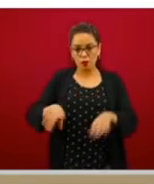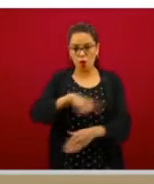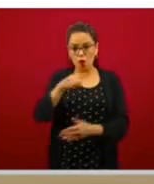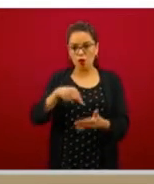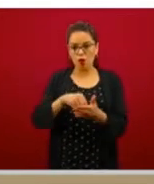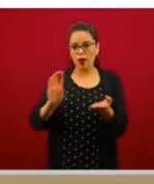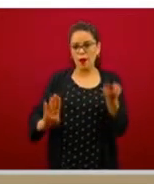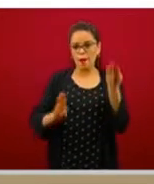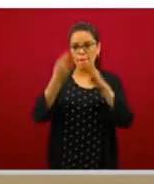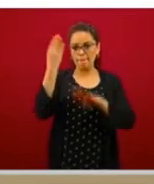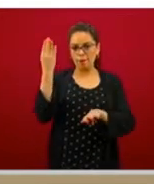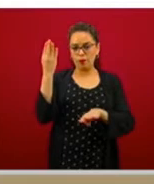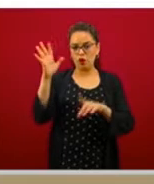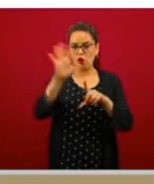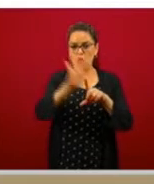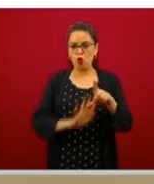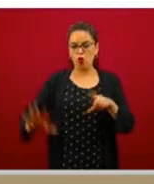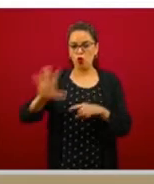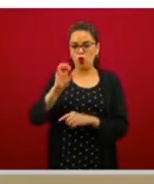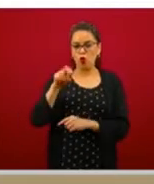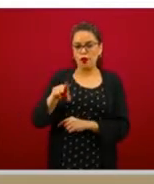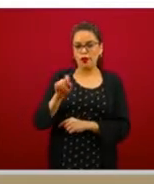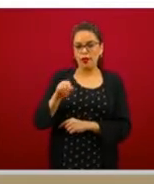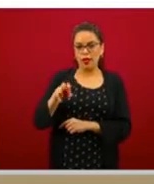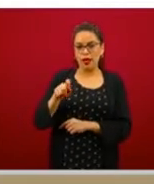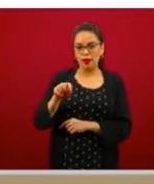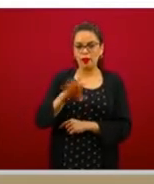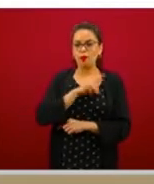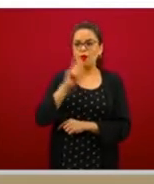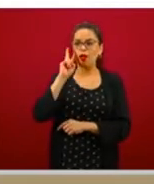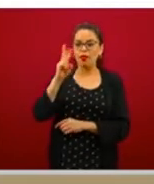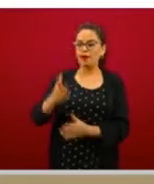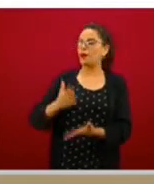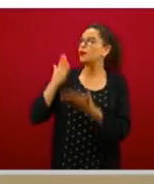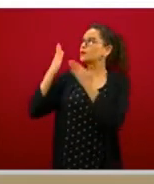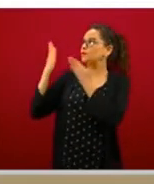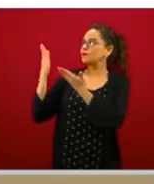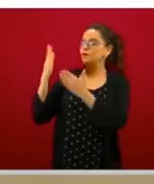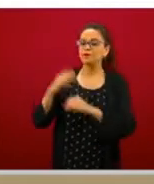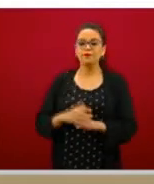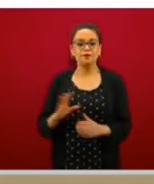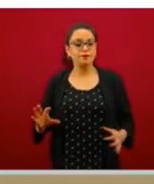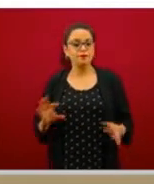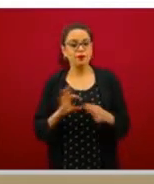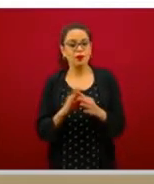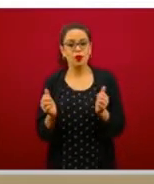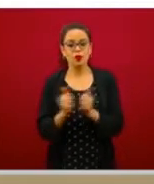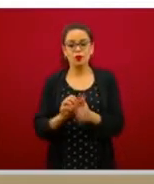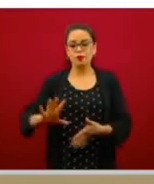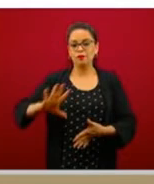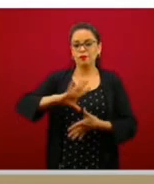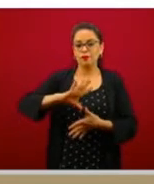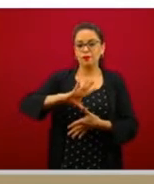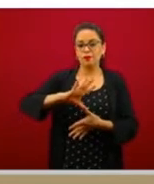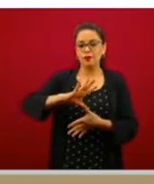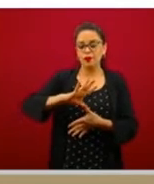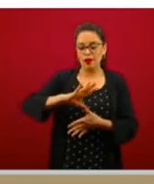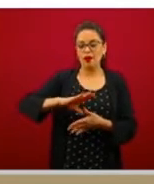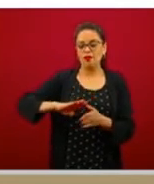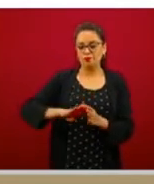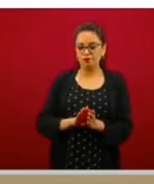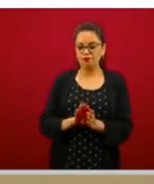5,701,300 people have been confirmed with COVID, and they are already registered, out of which